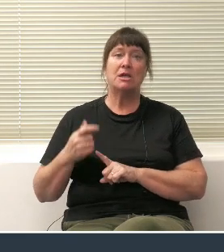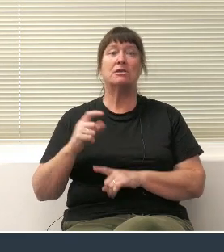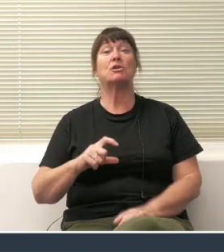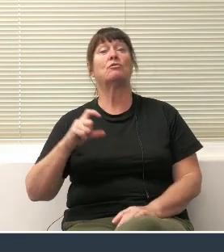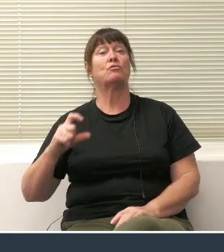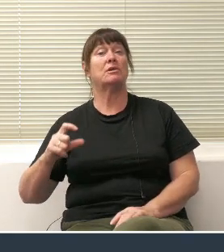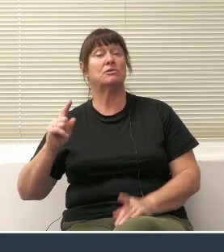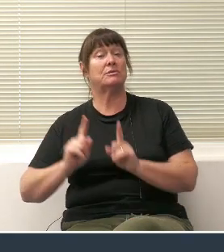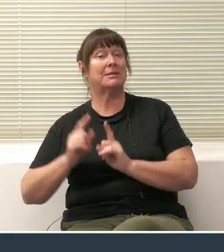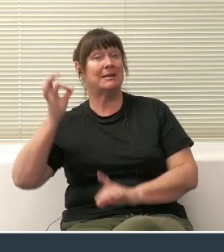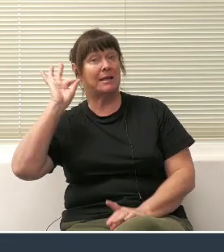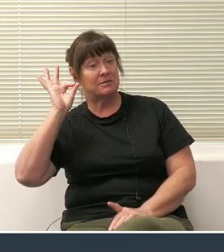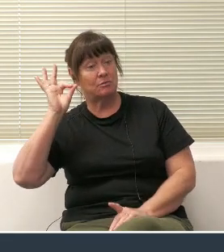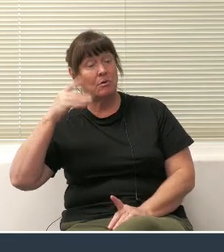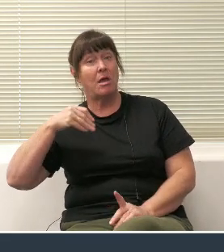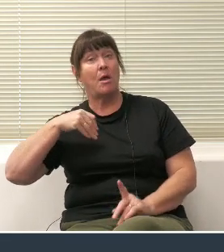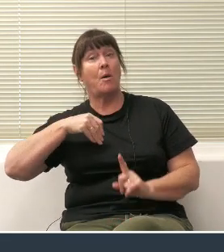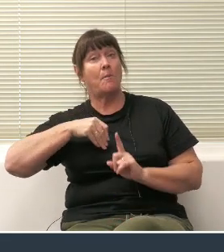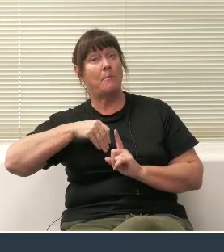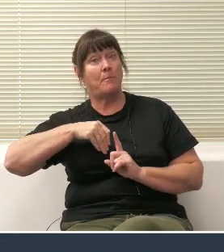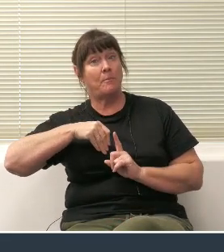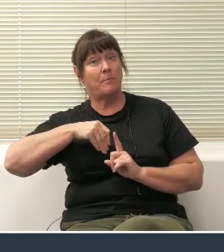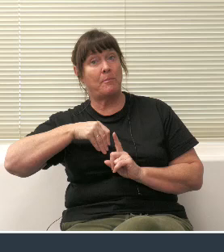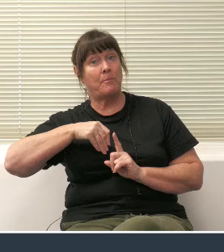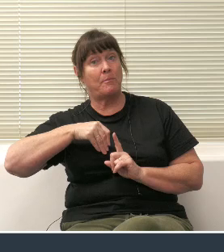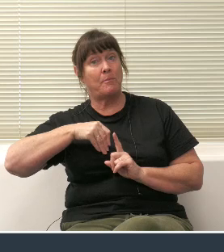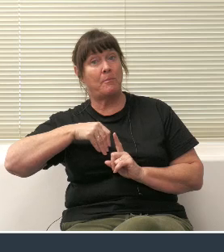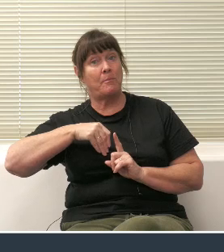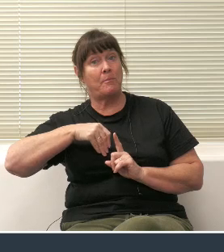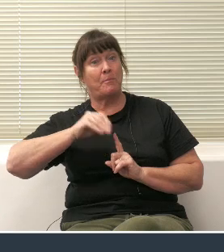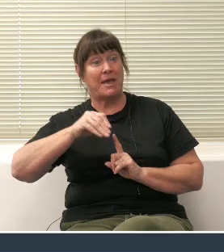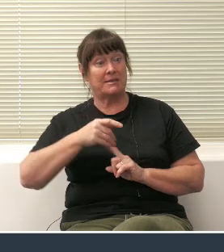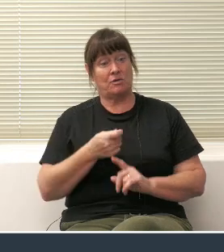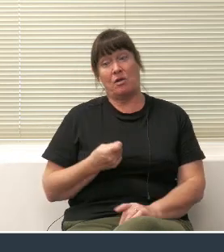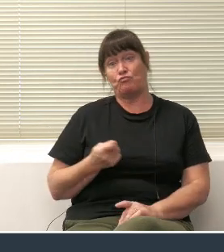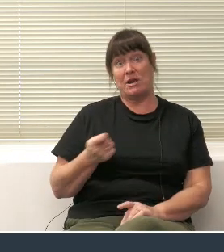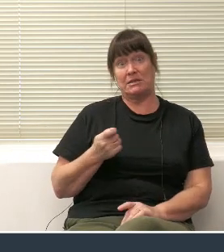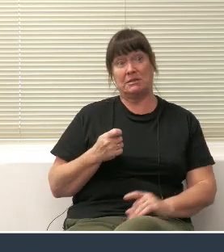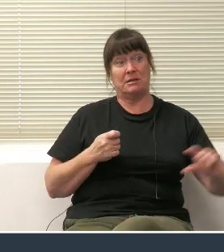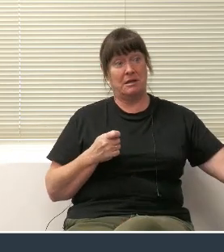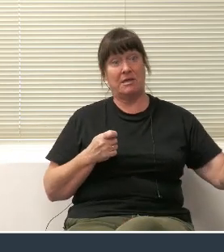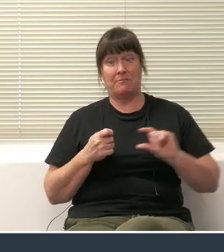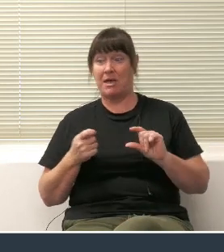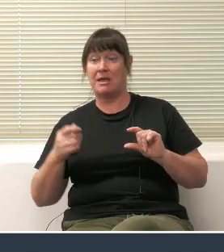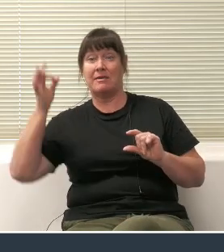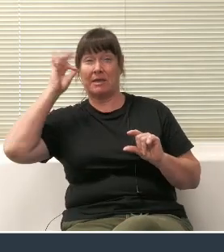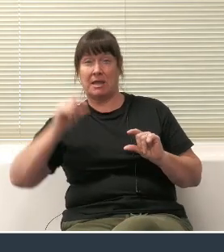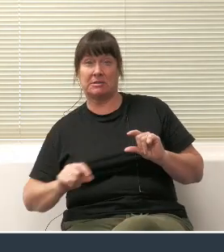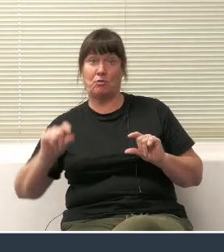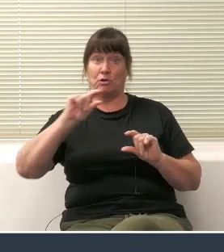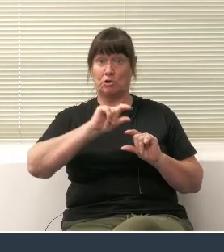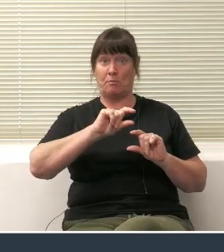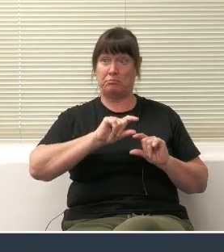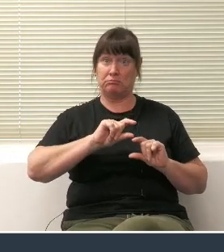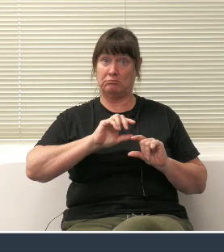Christchurch City Council pays the differential rent for those existing tenants. I think